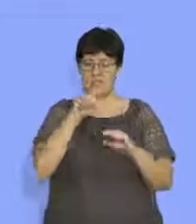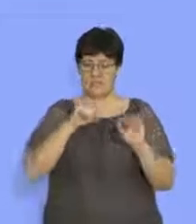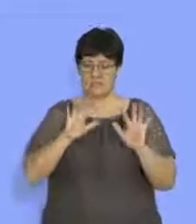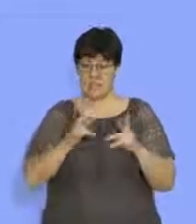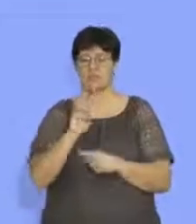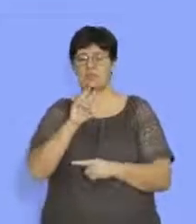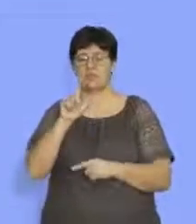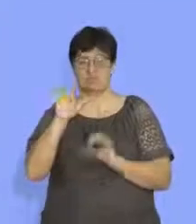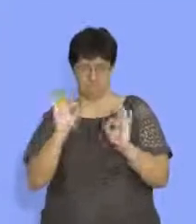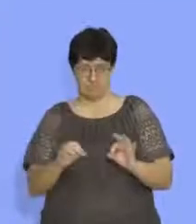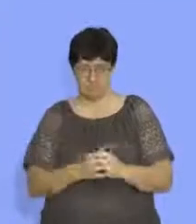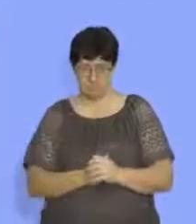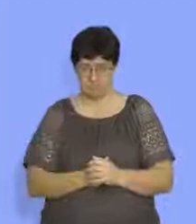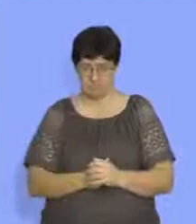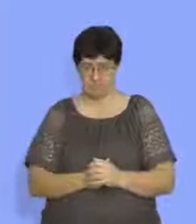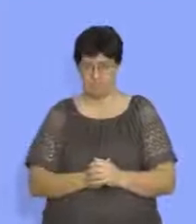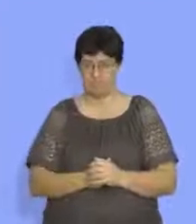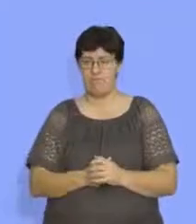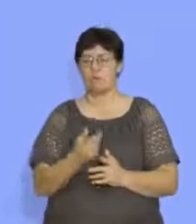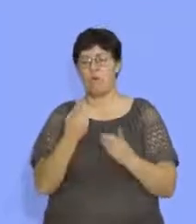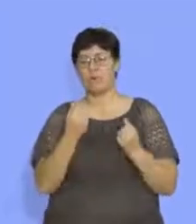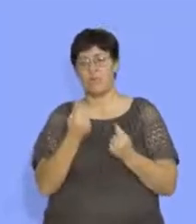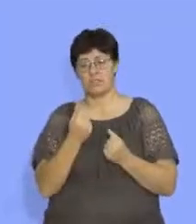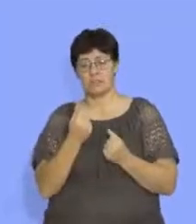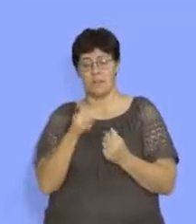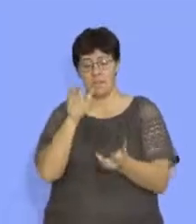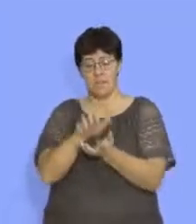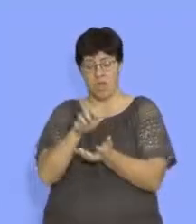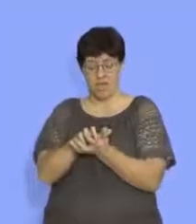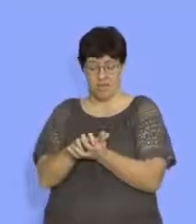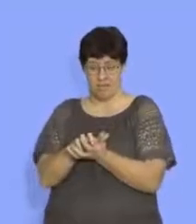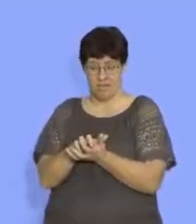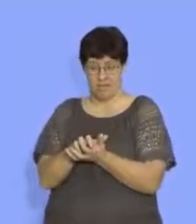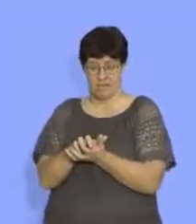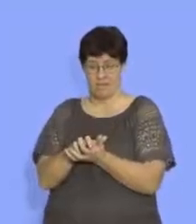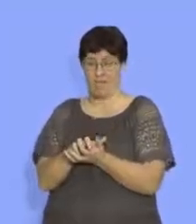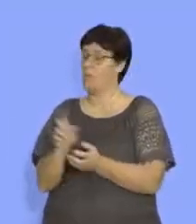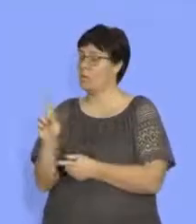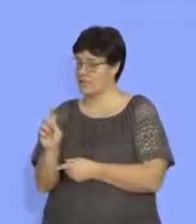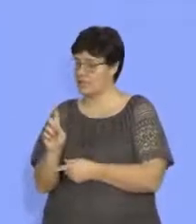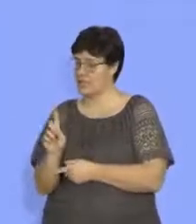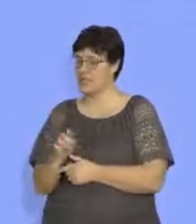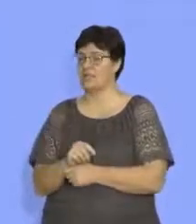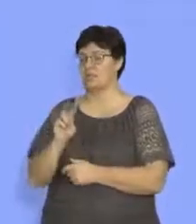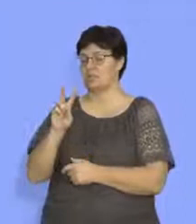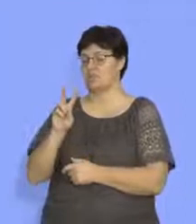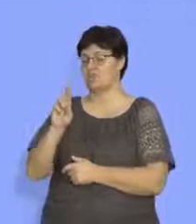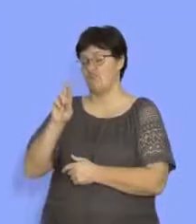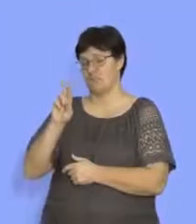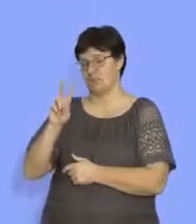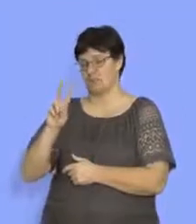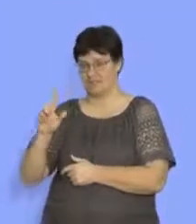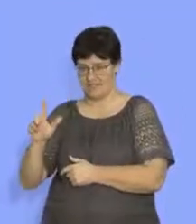is definitely equals to 27. So that means the cost of a burger will then be